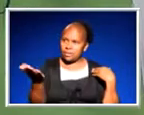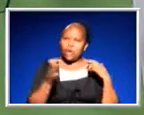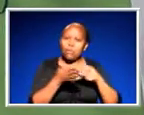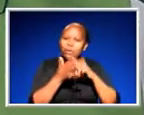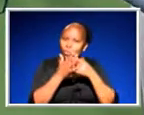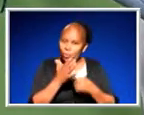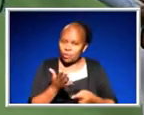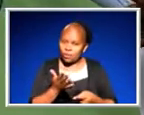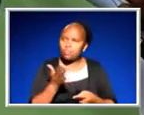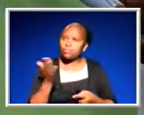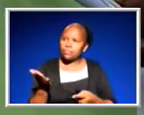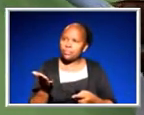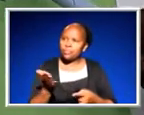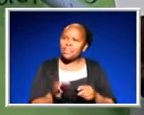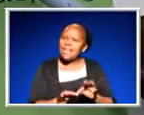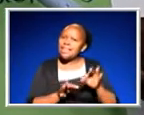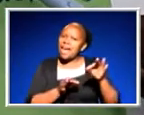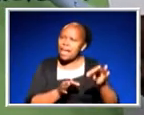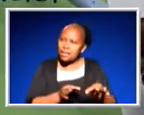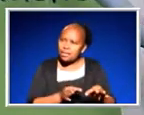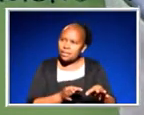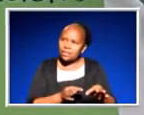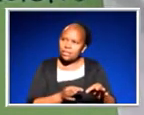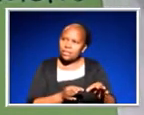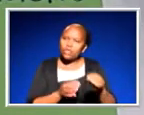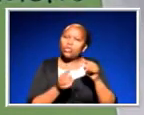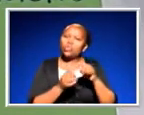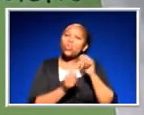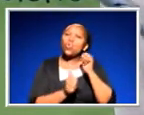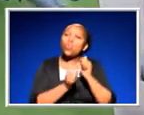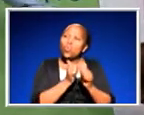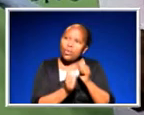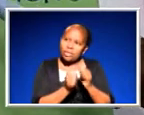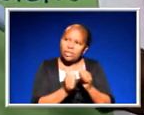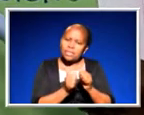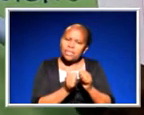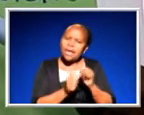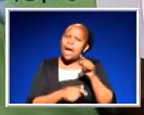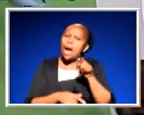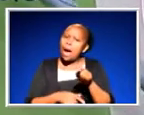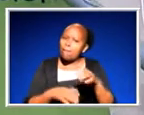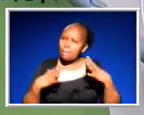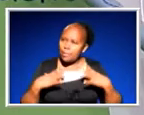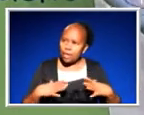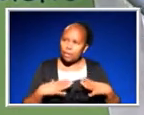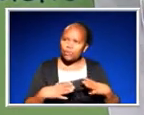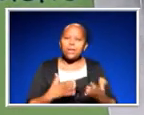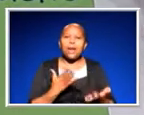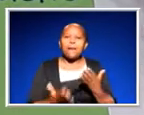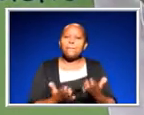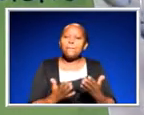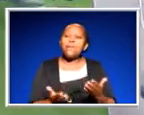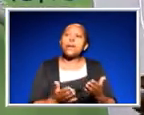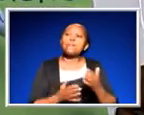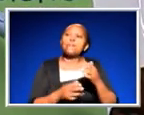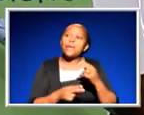refers to the extent to which a person may be